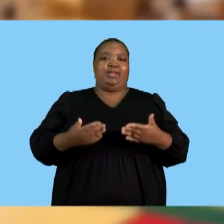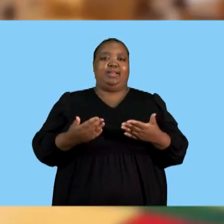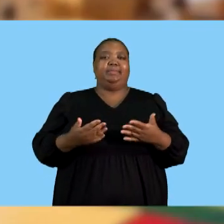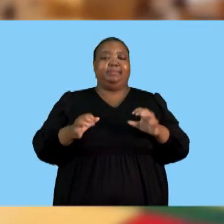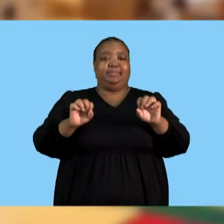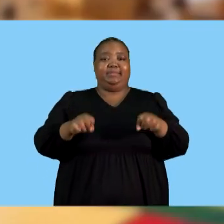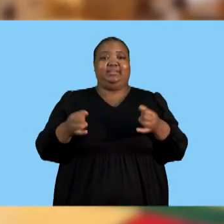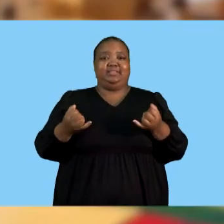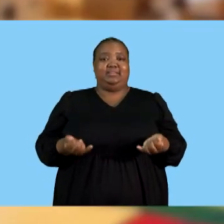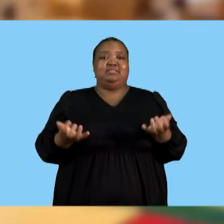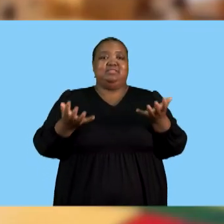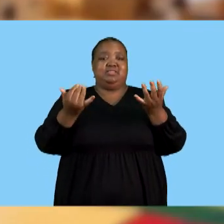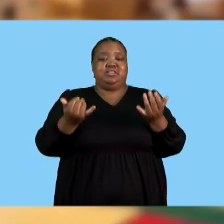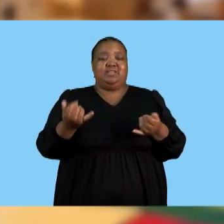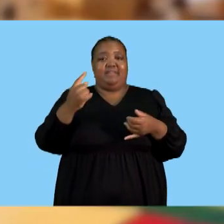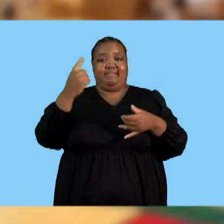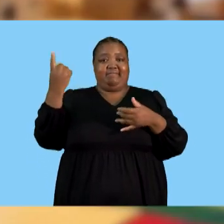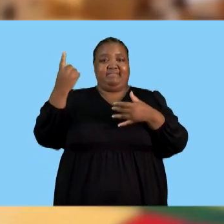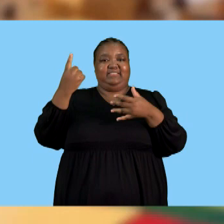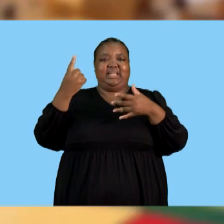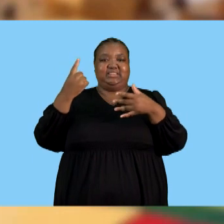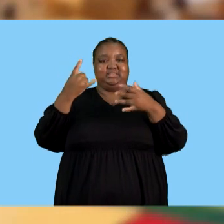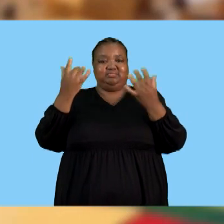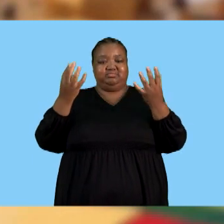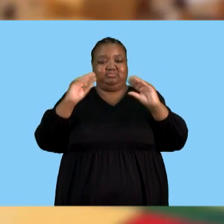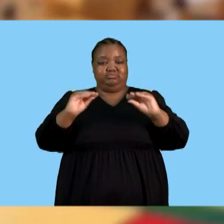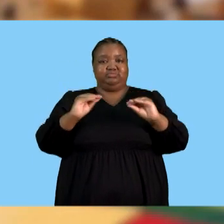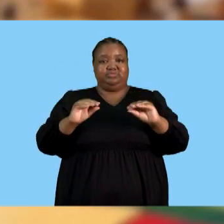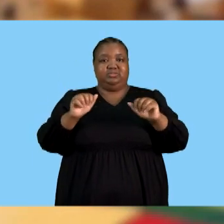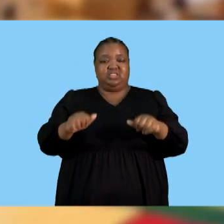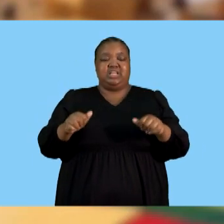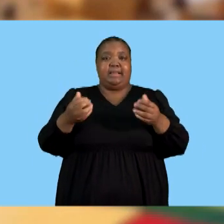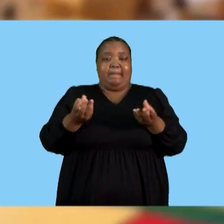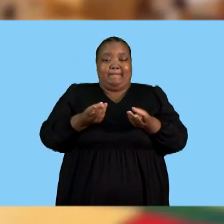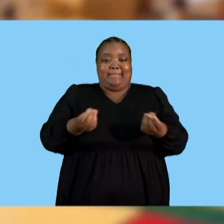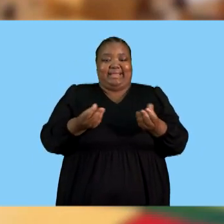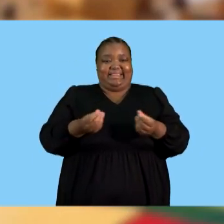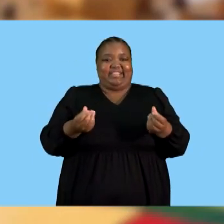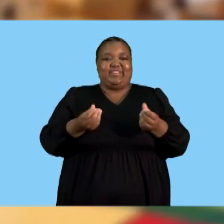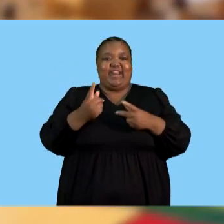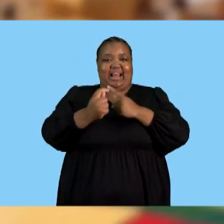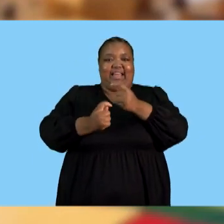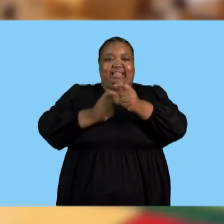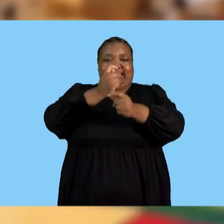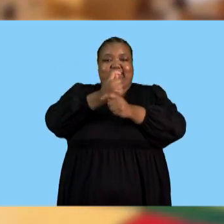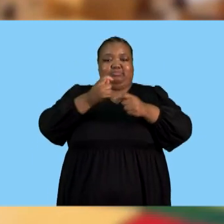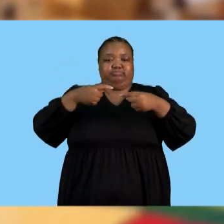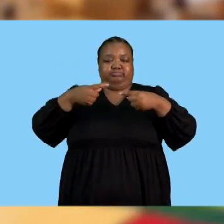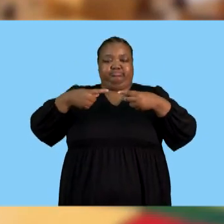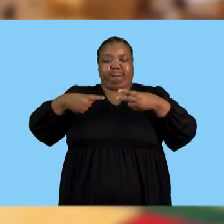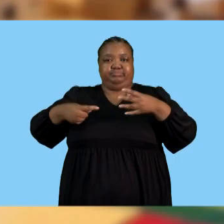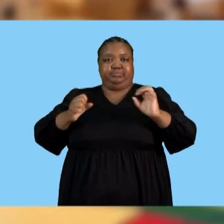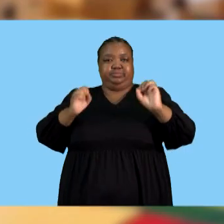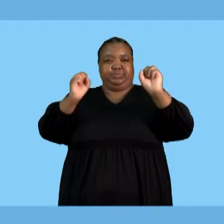Welcome back, learners. So now, as you have said, moving to our first concept being the types of materials. So let's talk about that